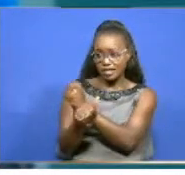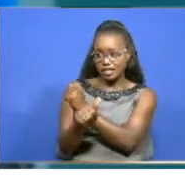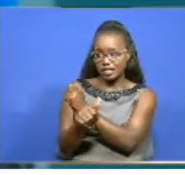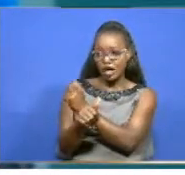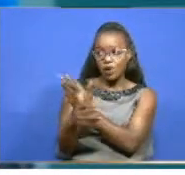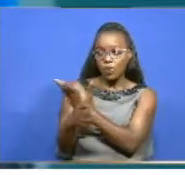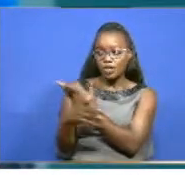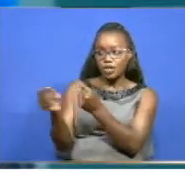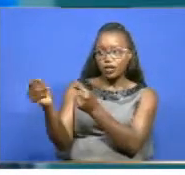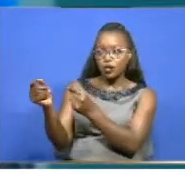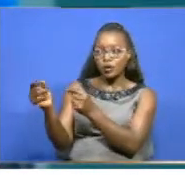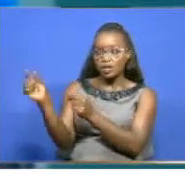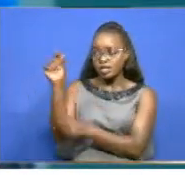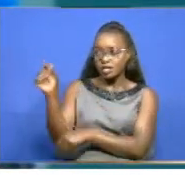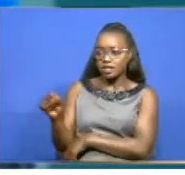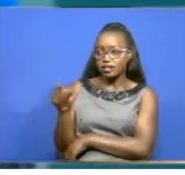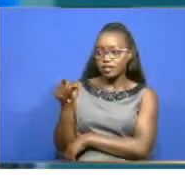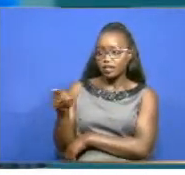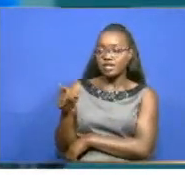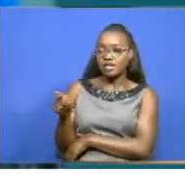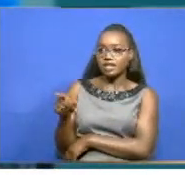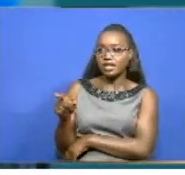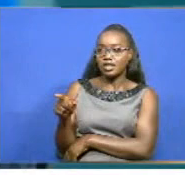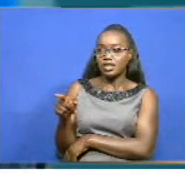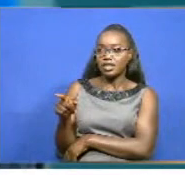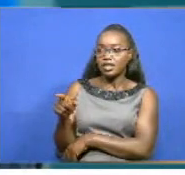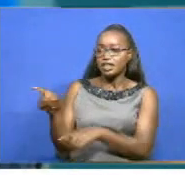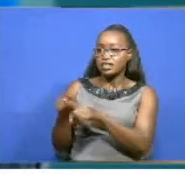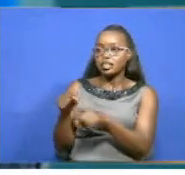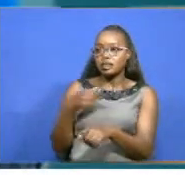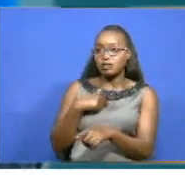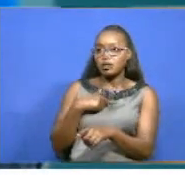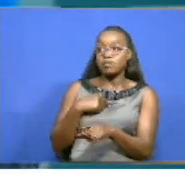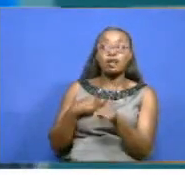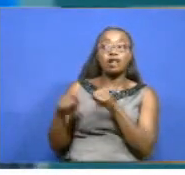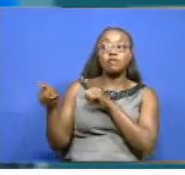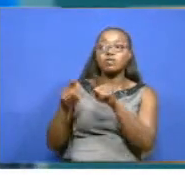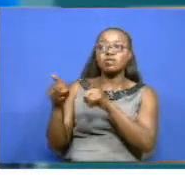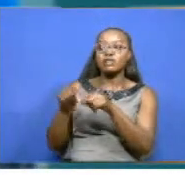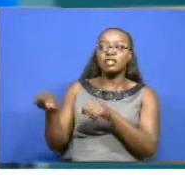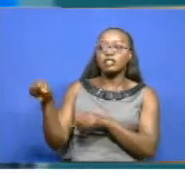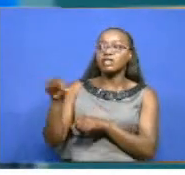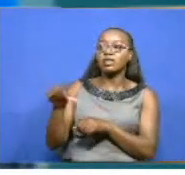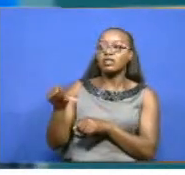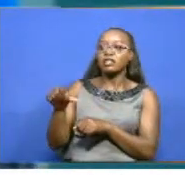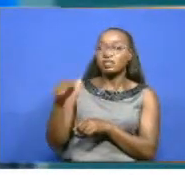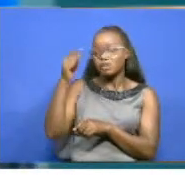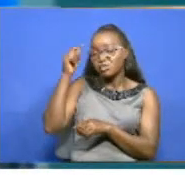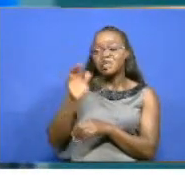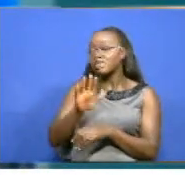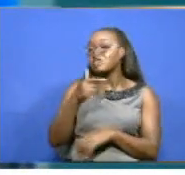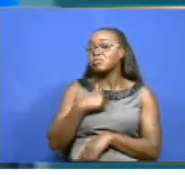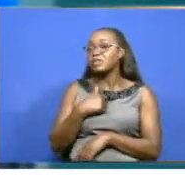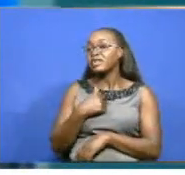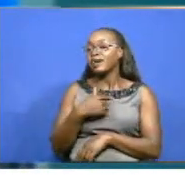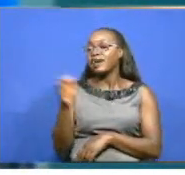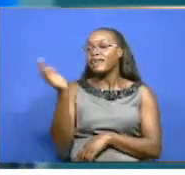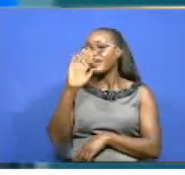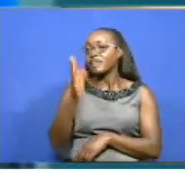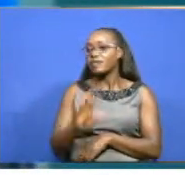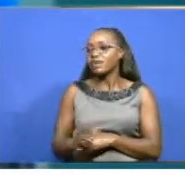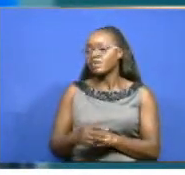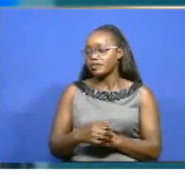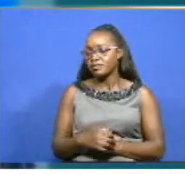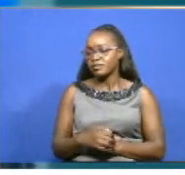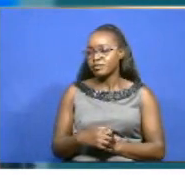they go in that region. So like me, if I'm traveling around, do you think they will spare me? They will never spare me on that.